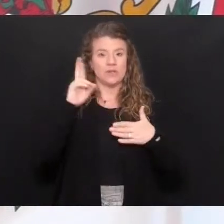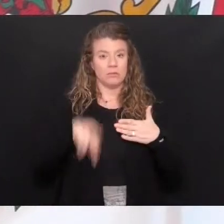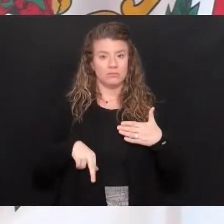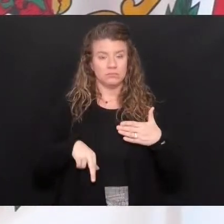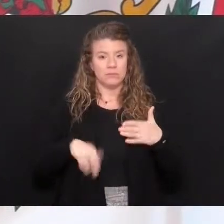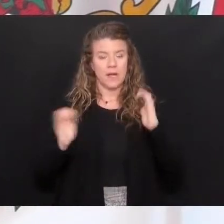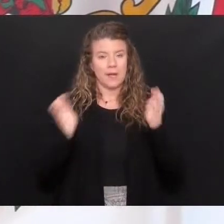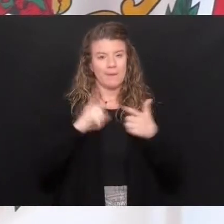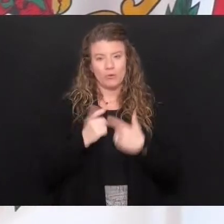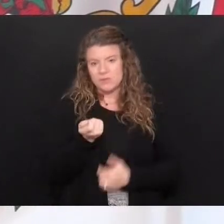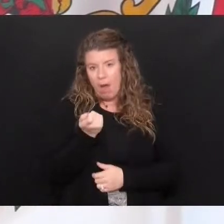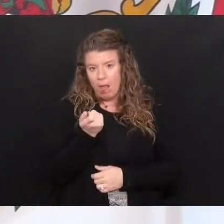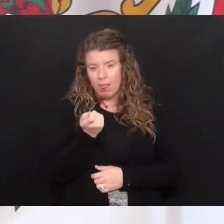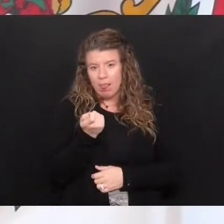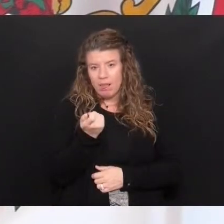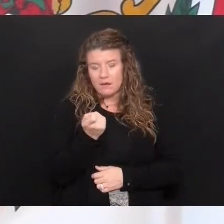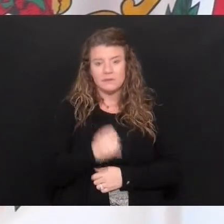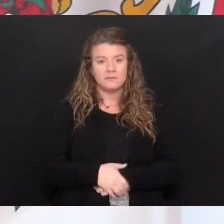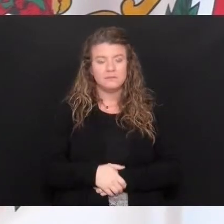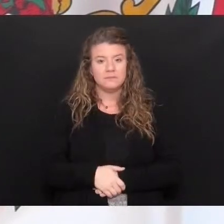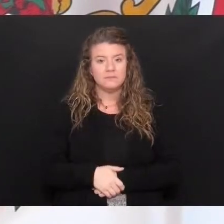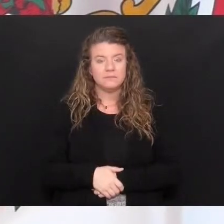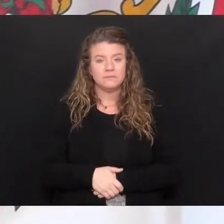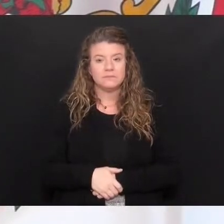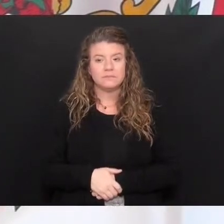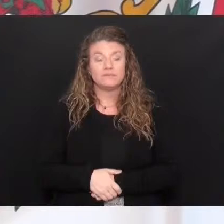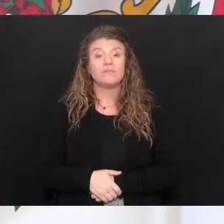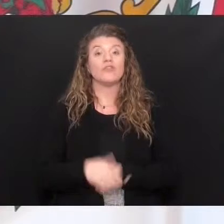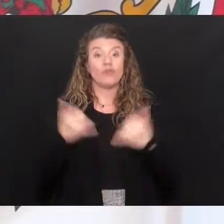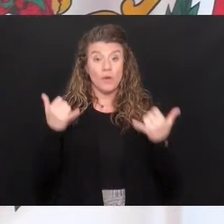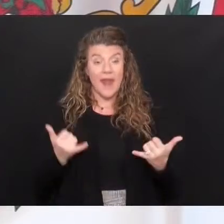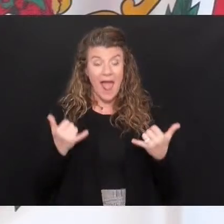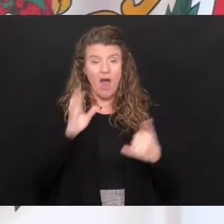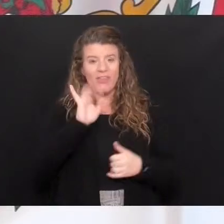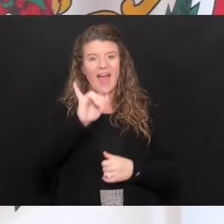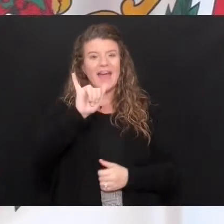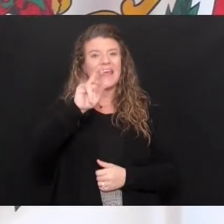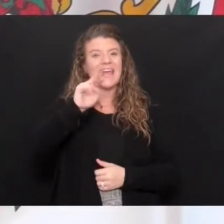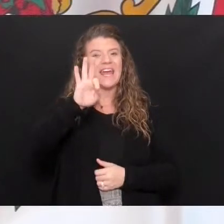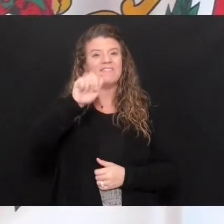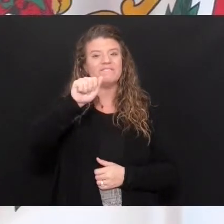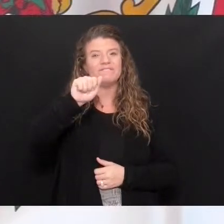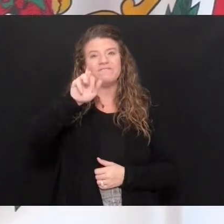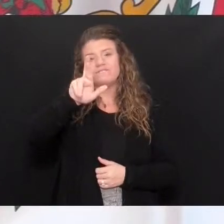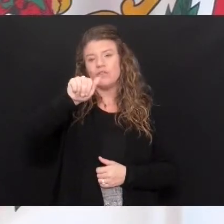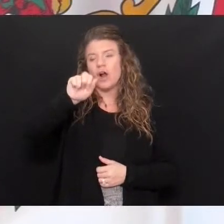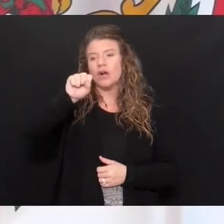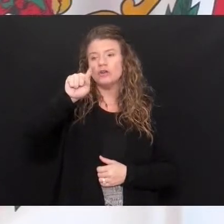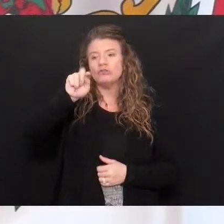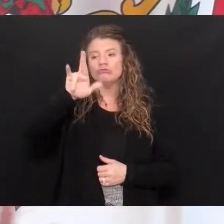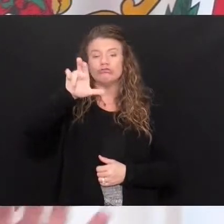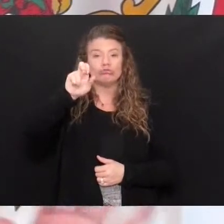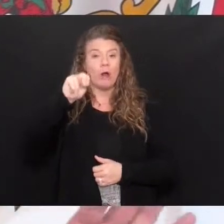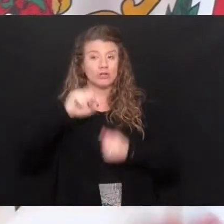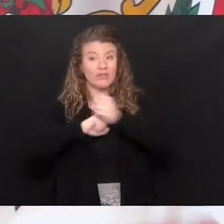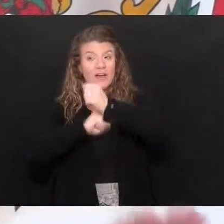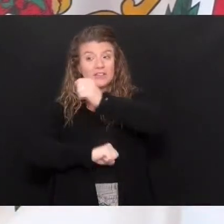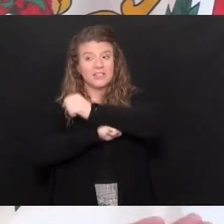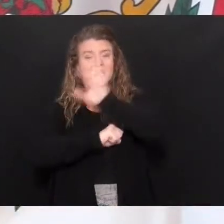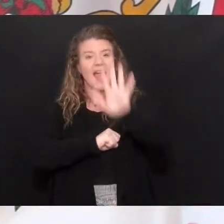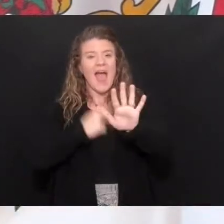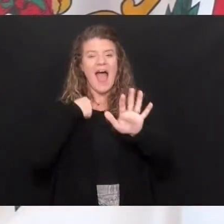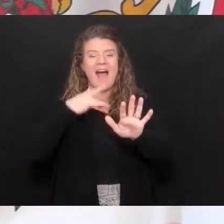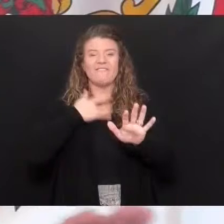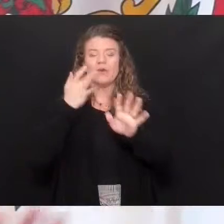than a smaller result. Now, in regard to the infrastructure, because I felt like it's important to lay the